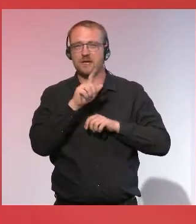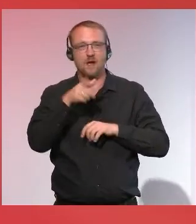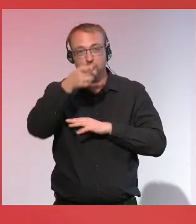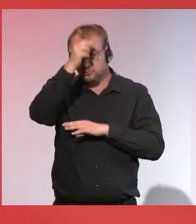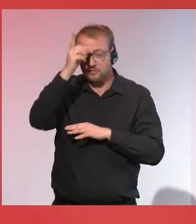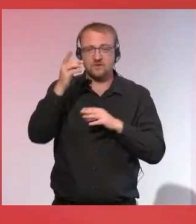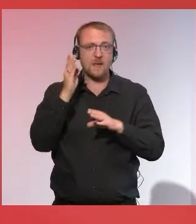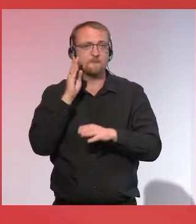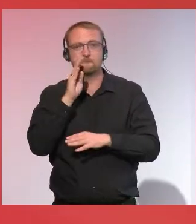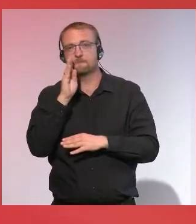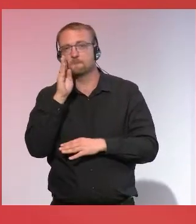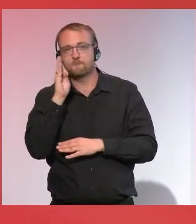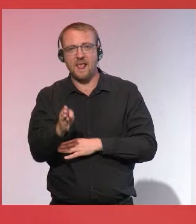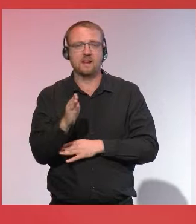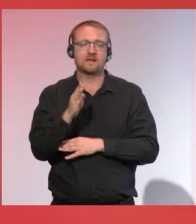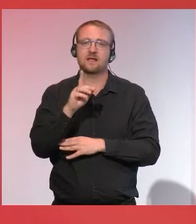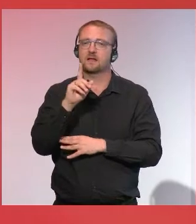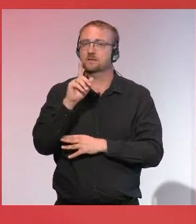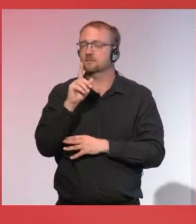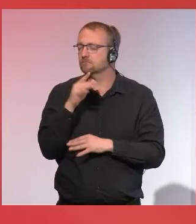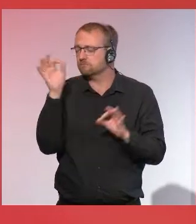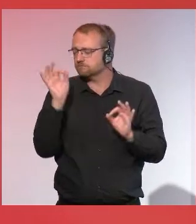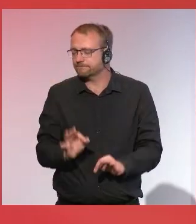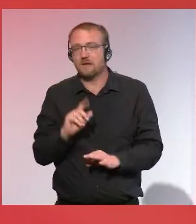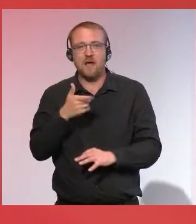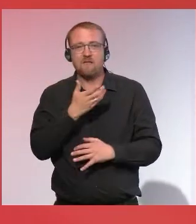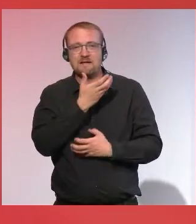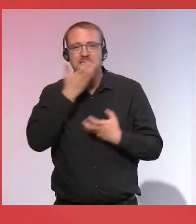were record heat waves and droughts across Europe.